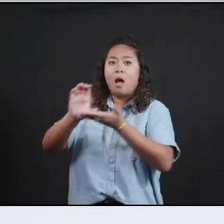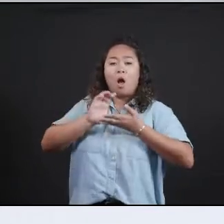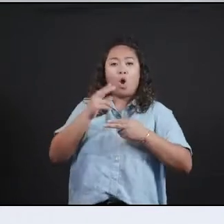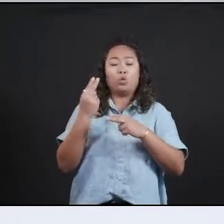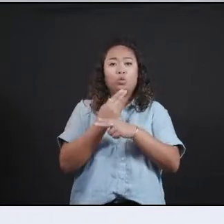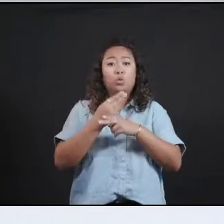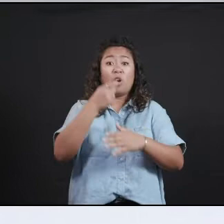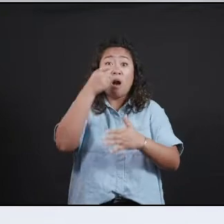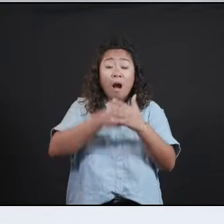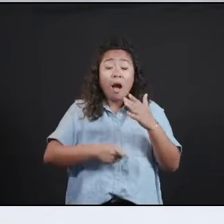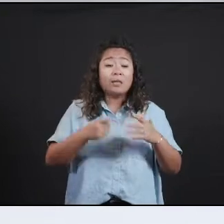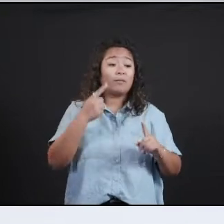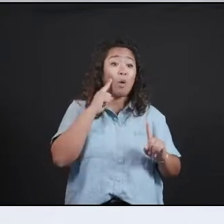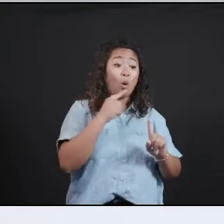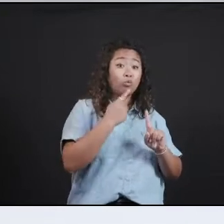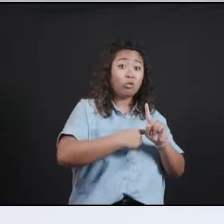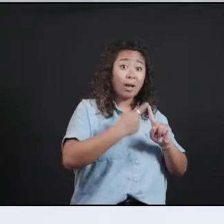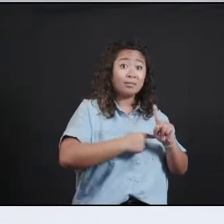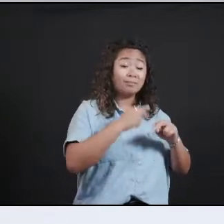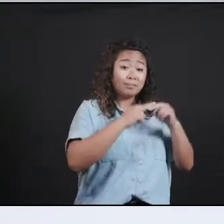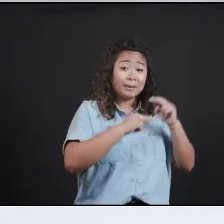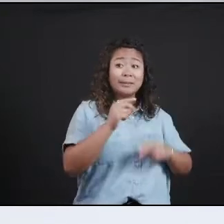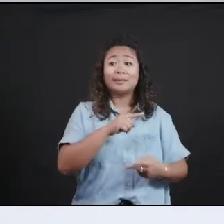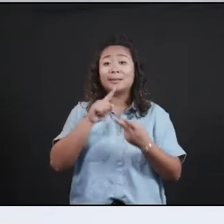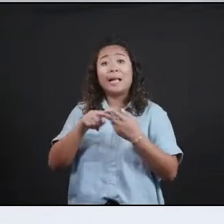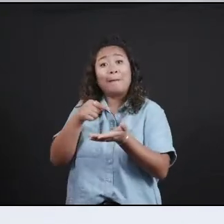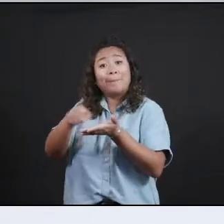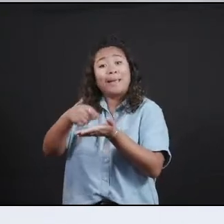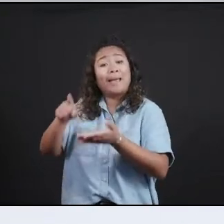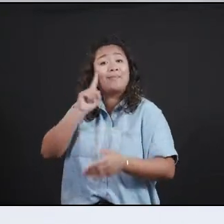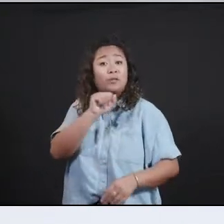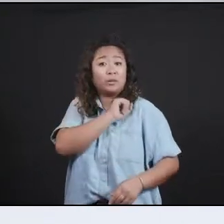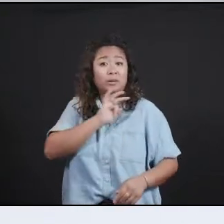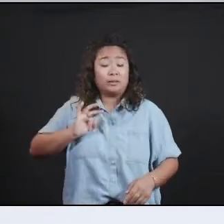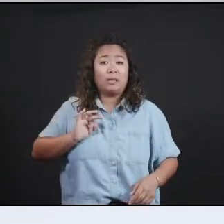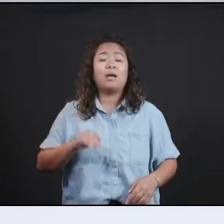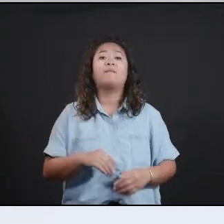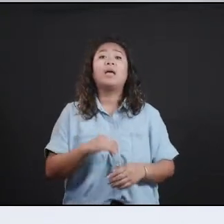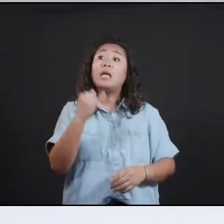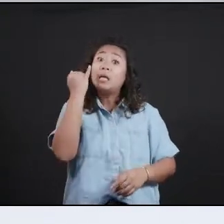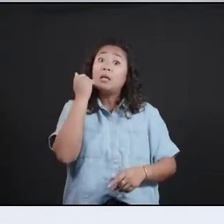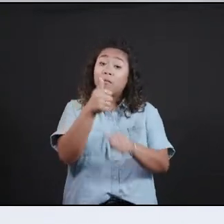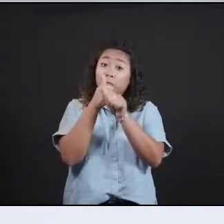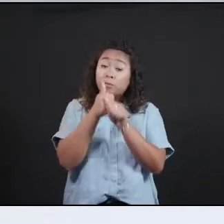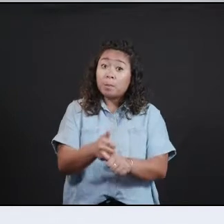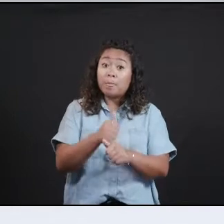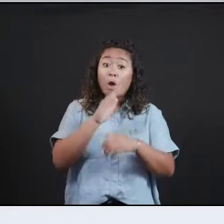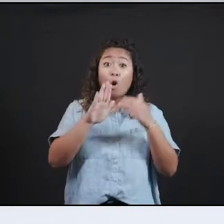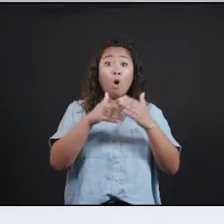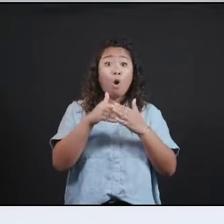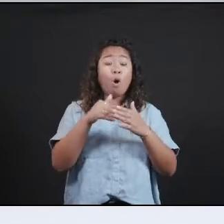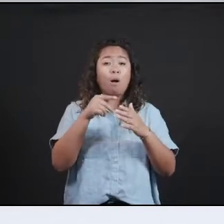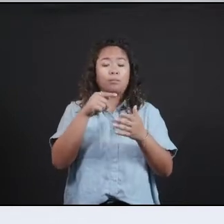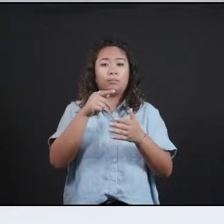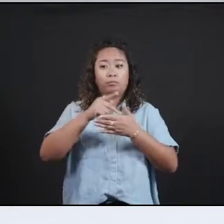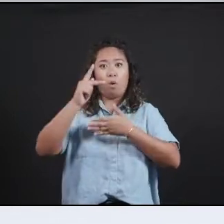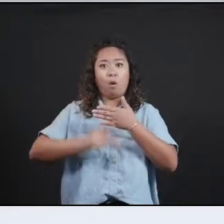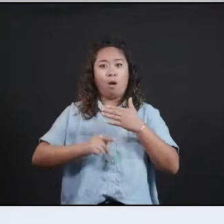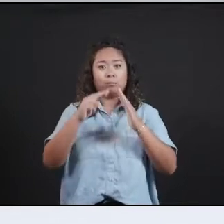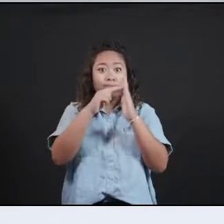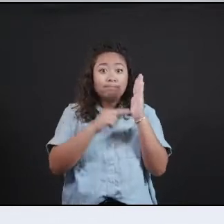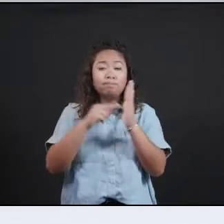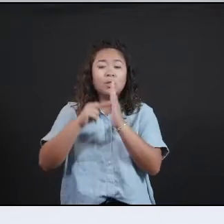on the west end of St. Thomas. As we know, our small businesses are the backbone of the economy, and I'm elated that there is support